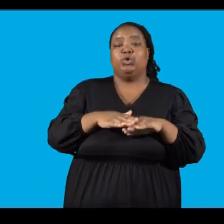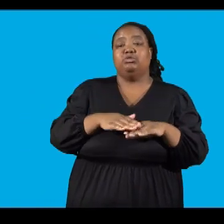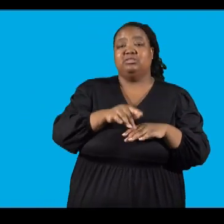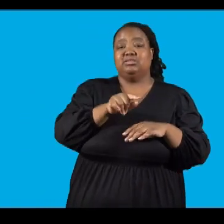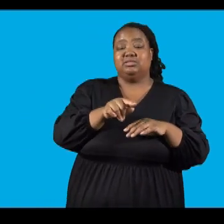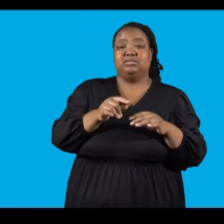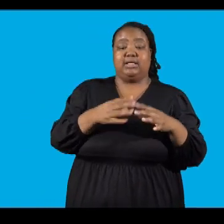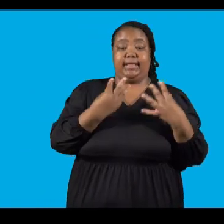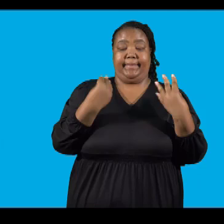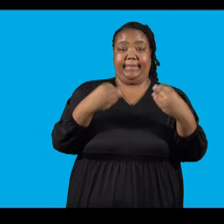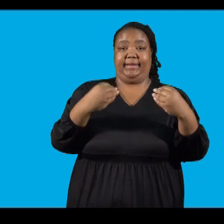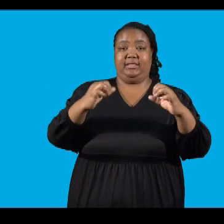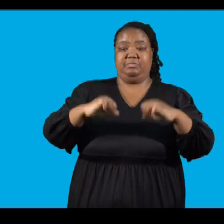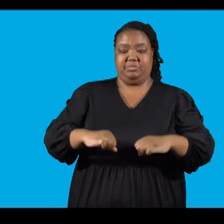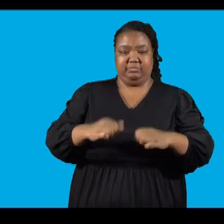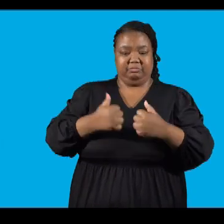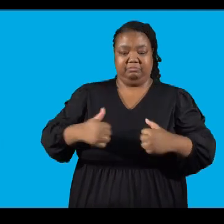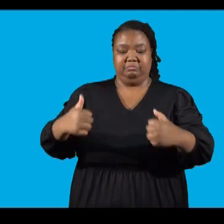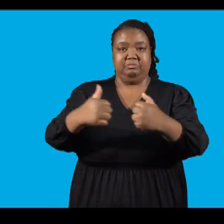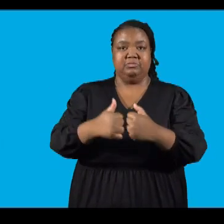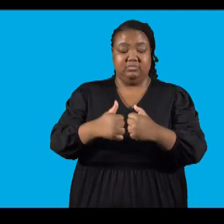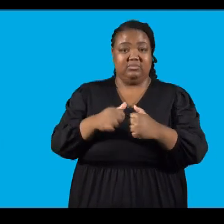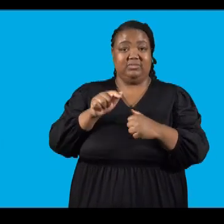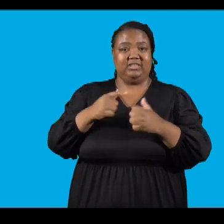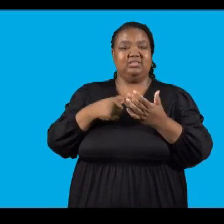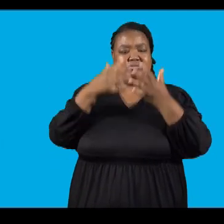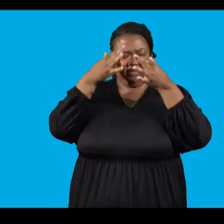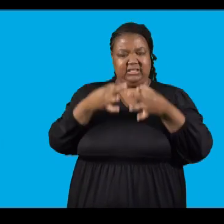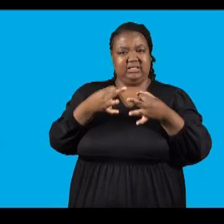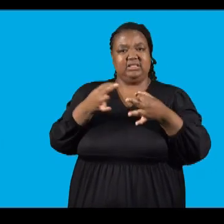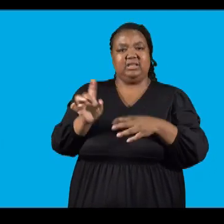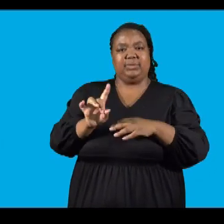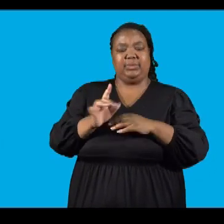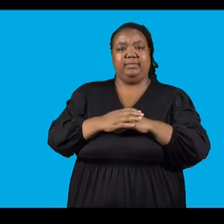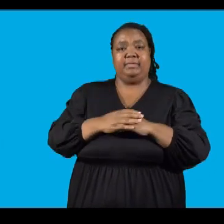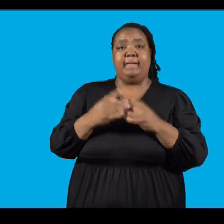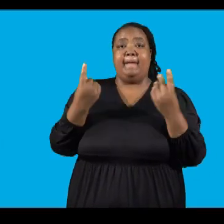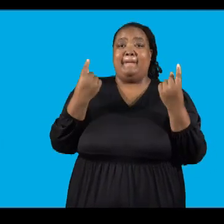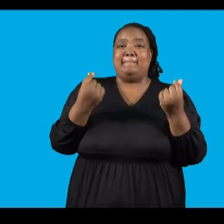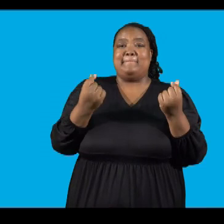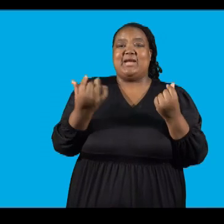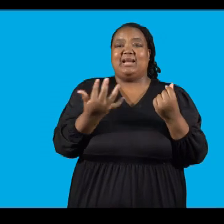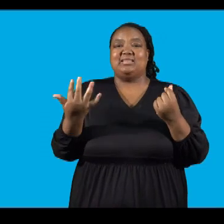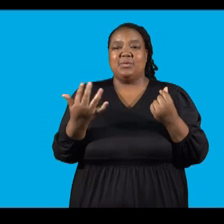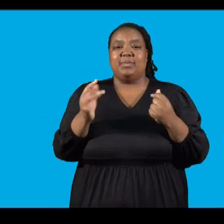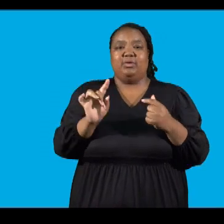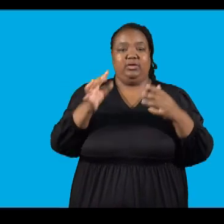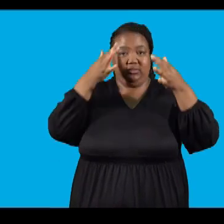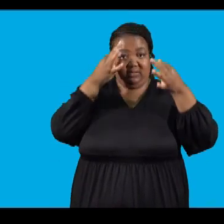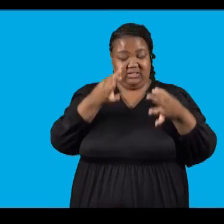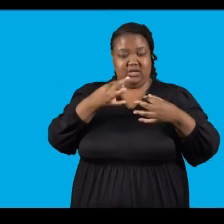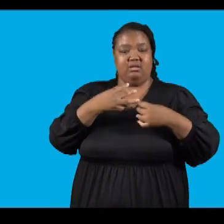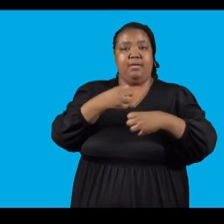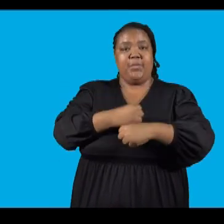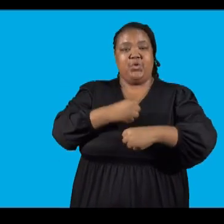happens in this type of collusion? The firms agree to come together, then they decide on the